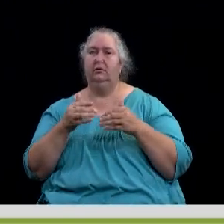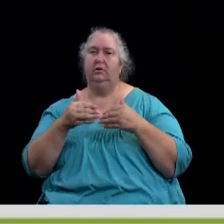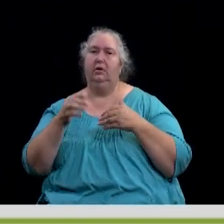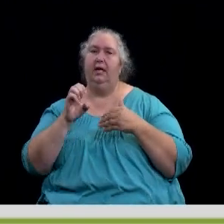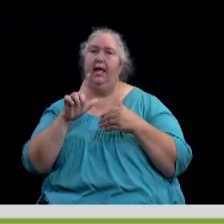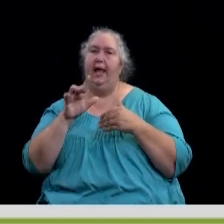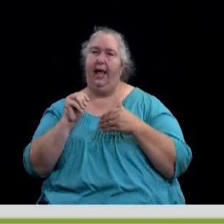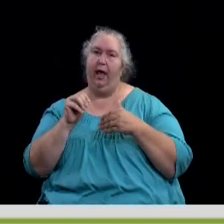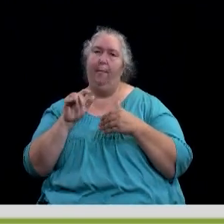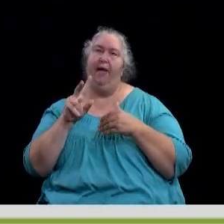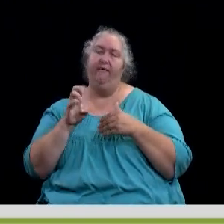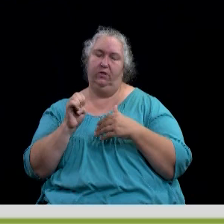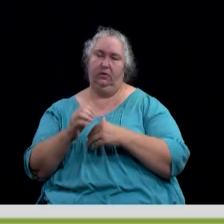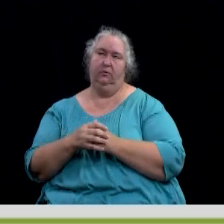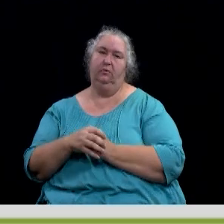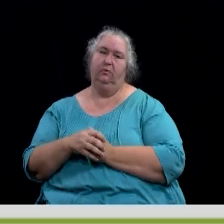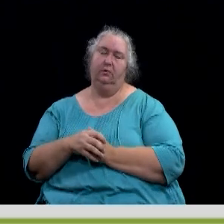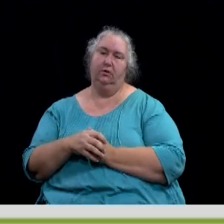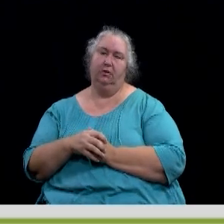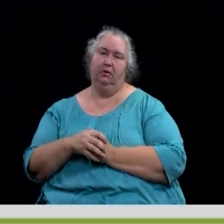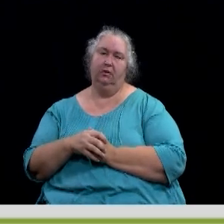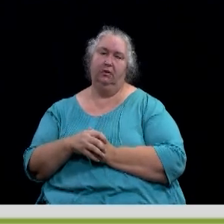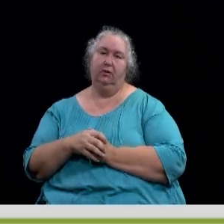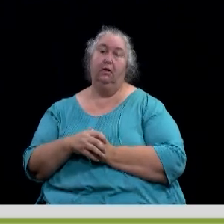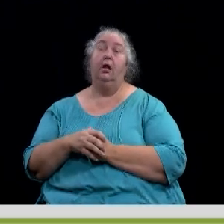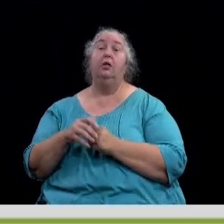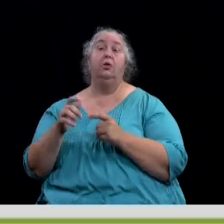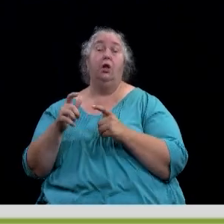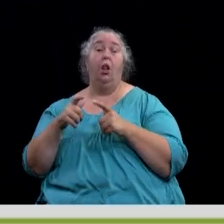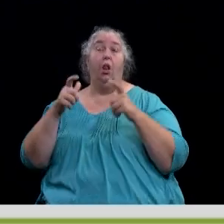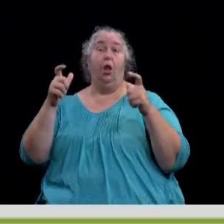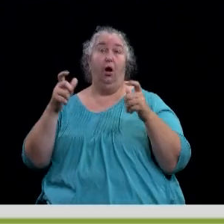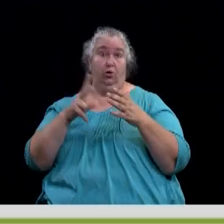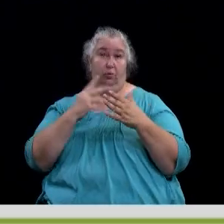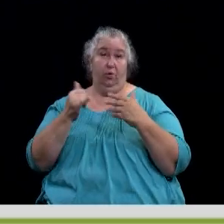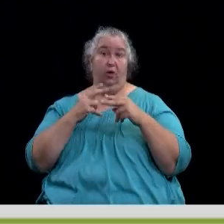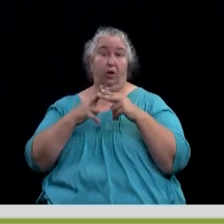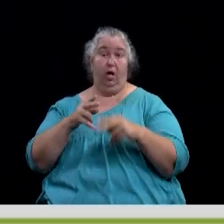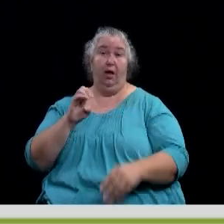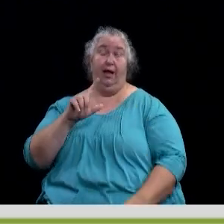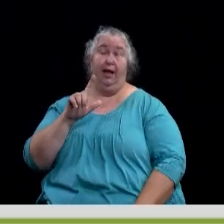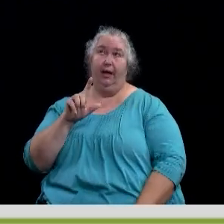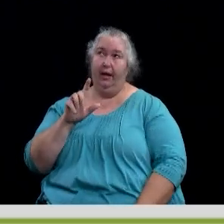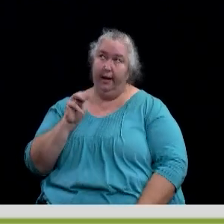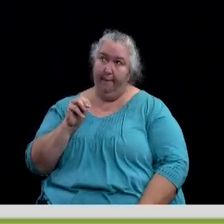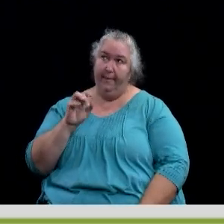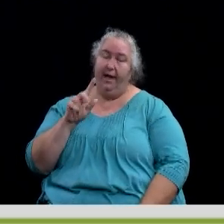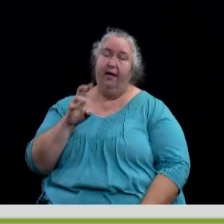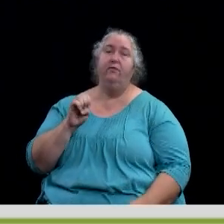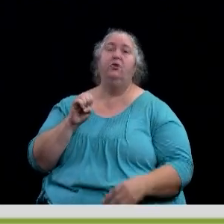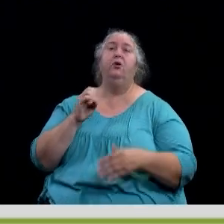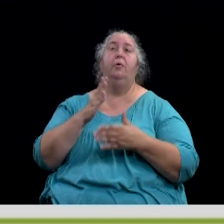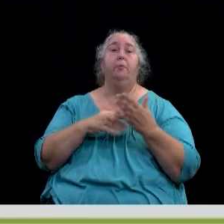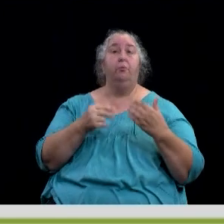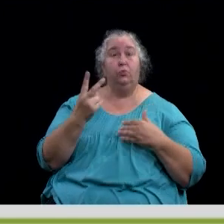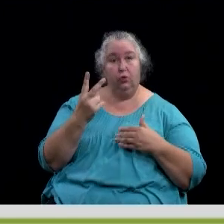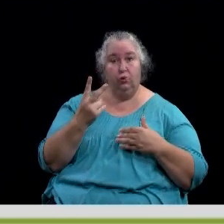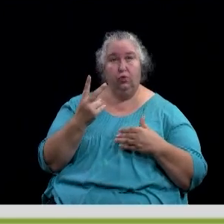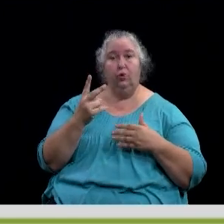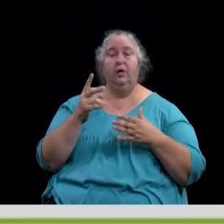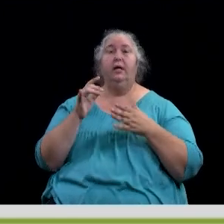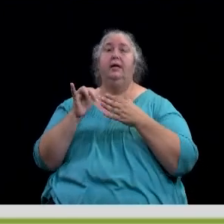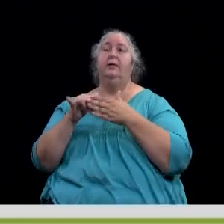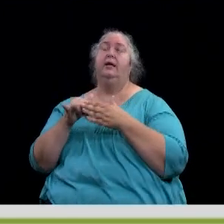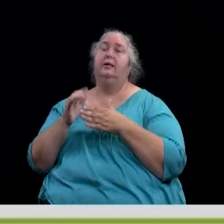The larger project, titled Elm Avenue Phase 2, addresses complete street corridor elements during construction spanning from MLK Boulevard to